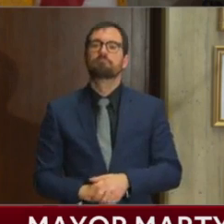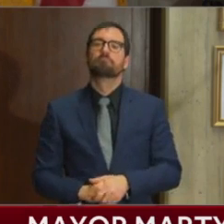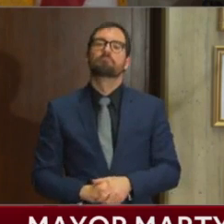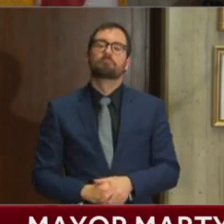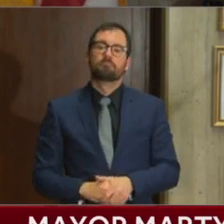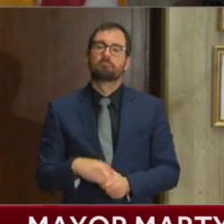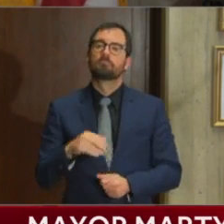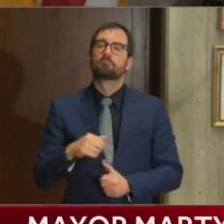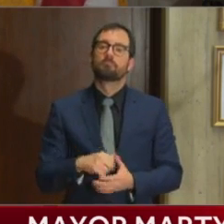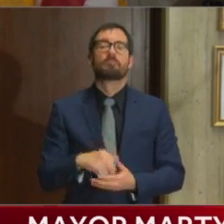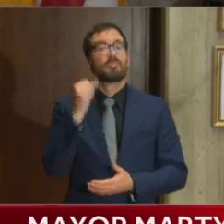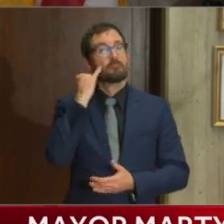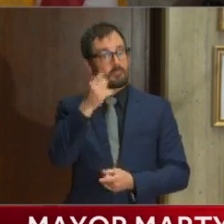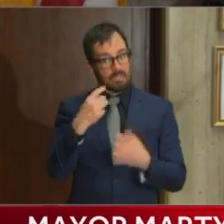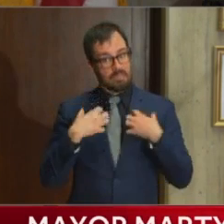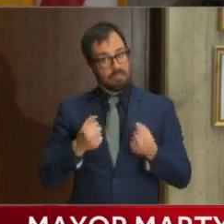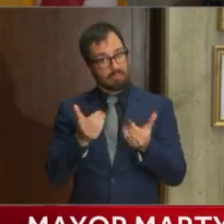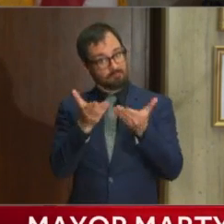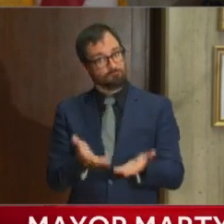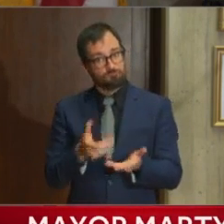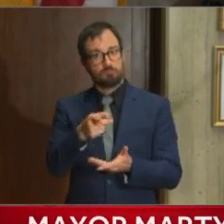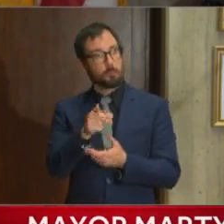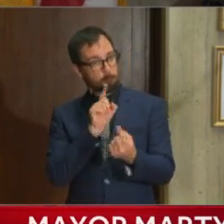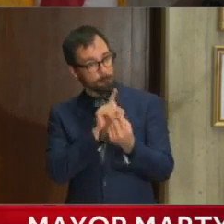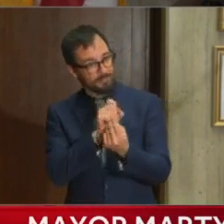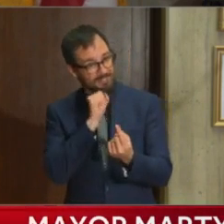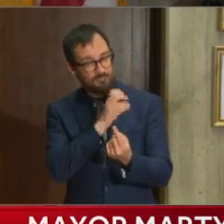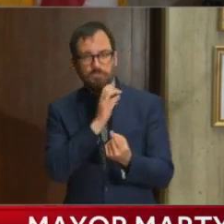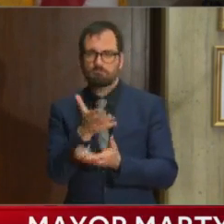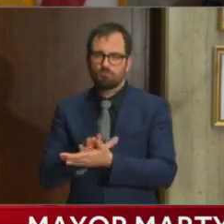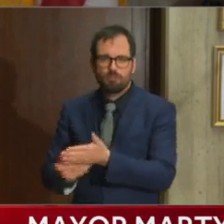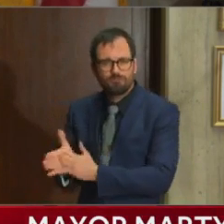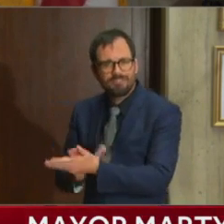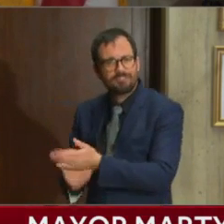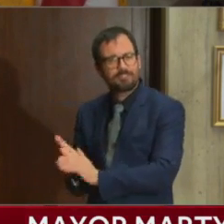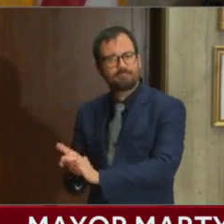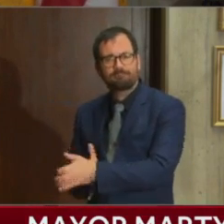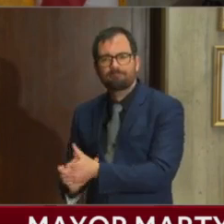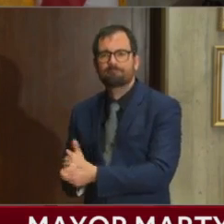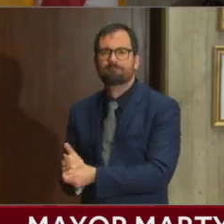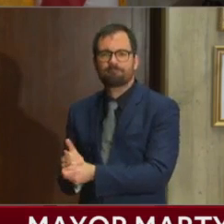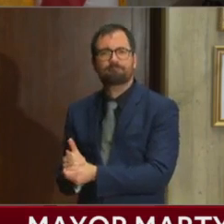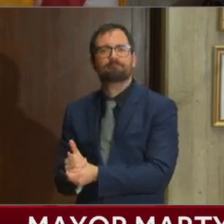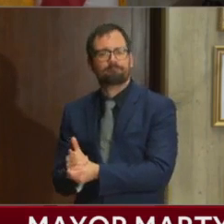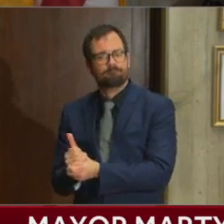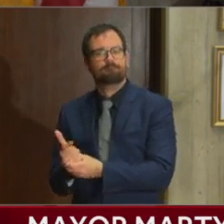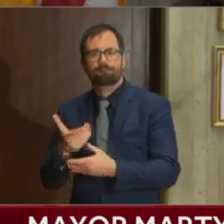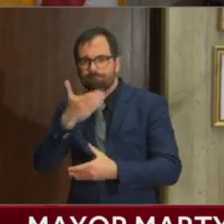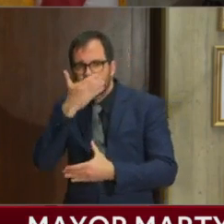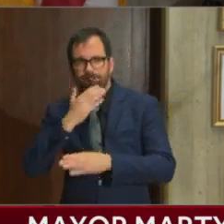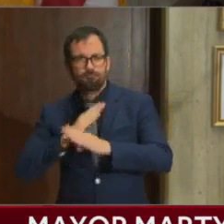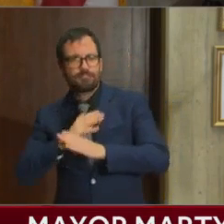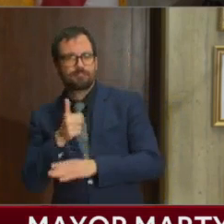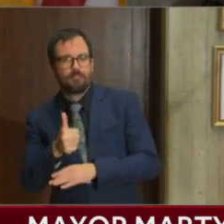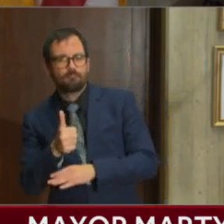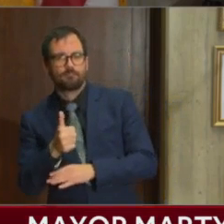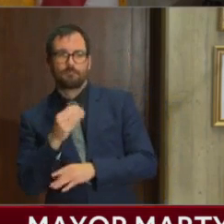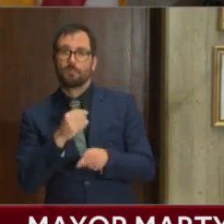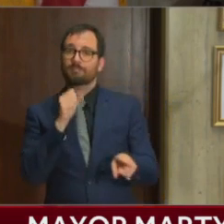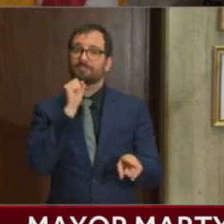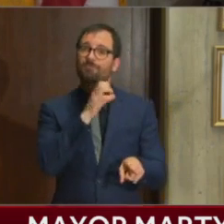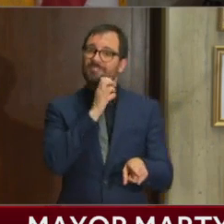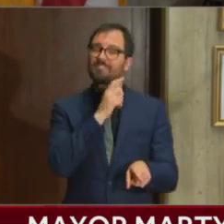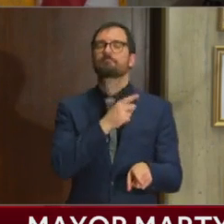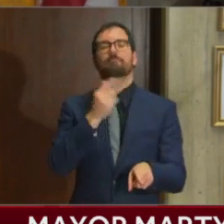I want all of our seniors and their families to know that we are here for you. If you have any questions or concerns, please don't hesitate to call